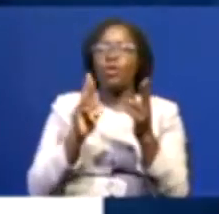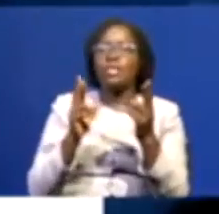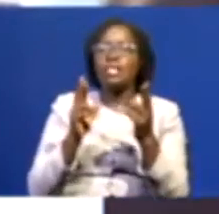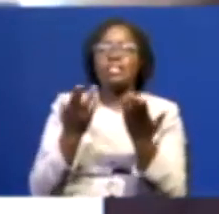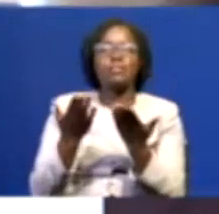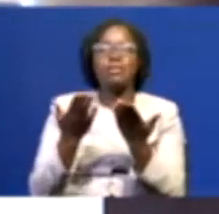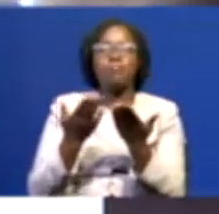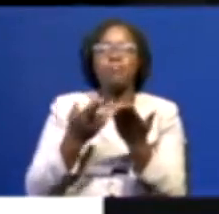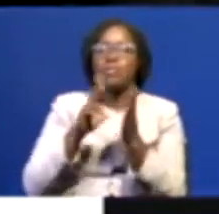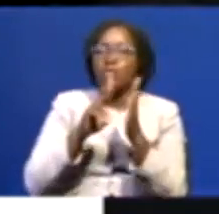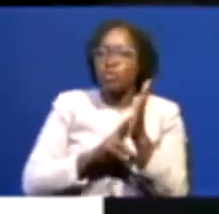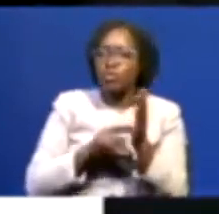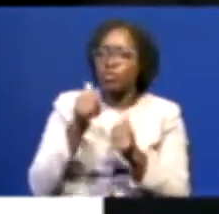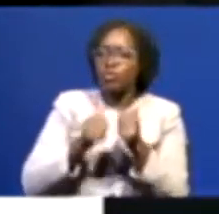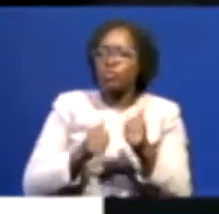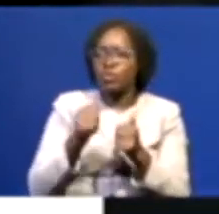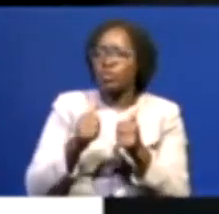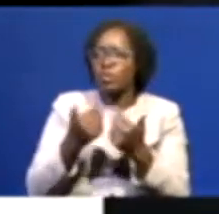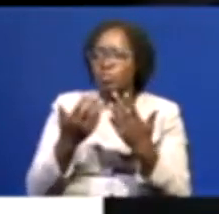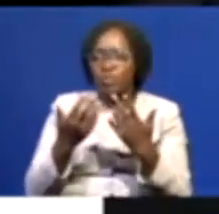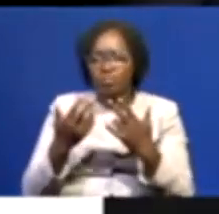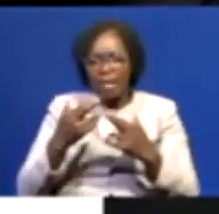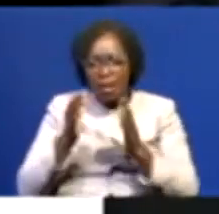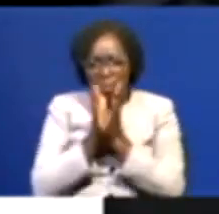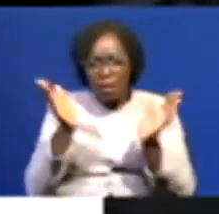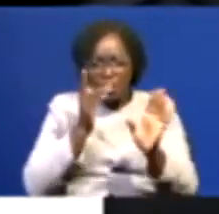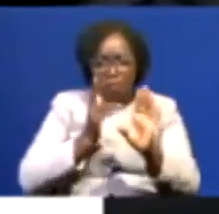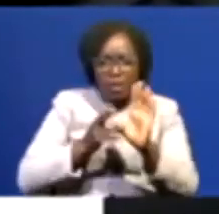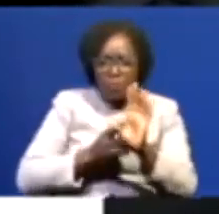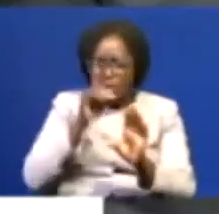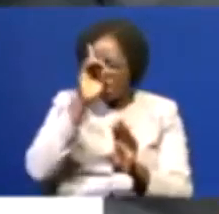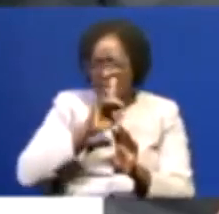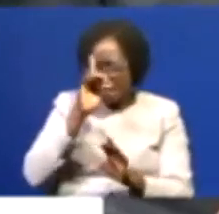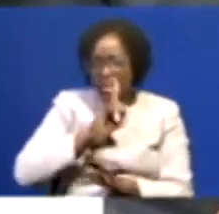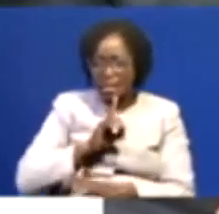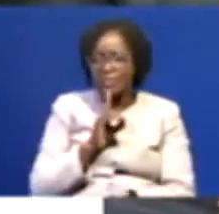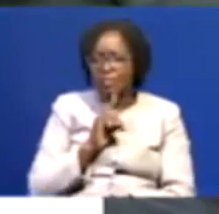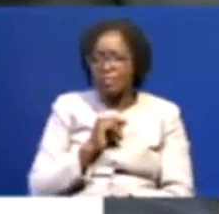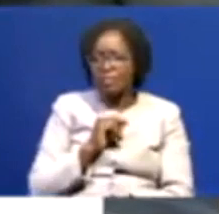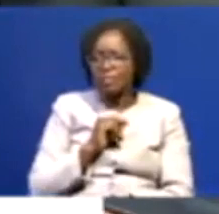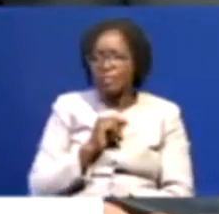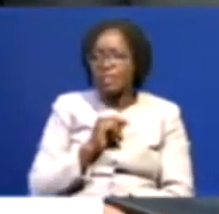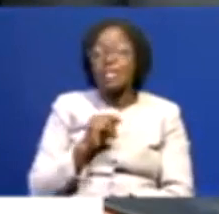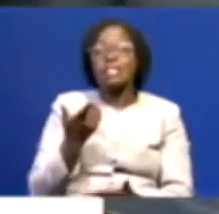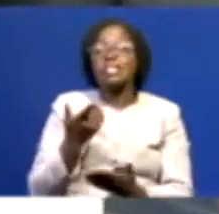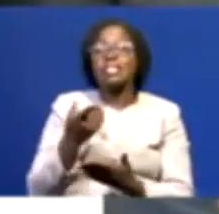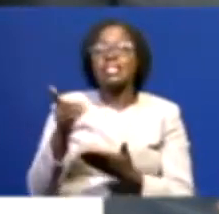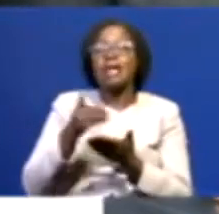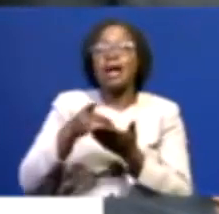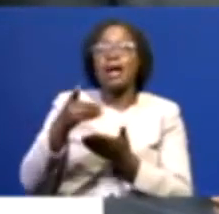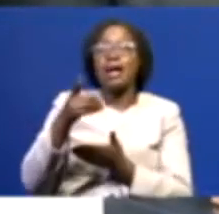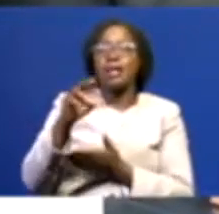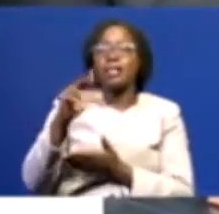draft regulations which will be subjected to a rigorous public participation exercise. These draft regulations need to